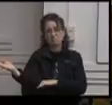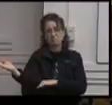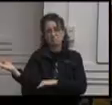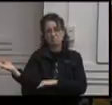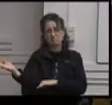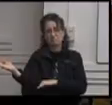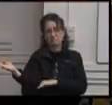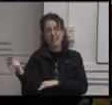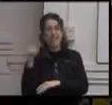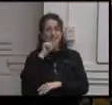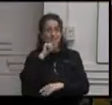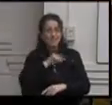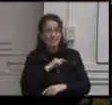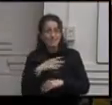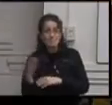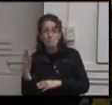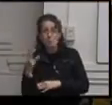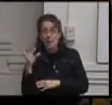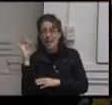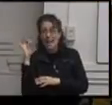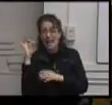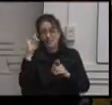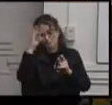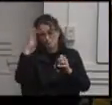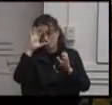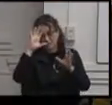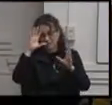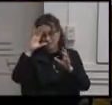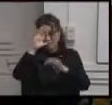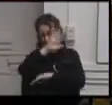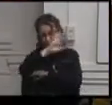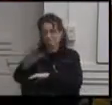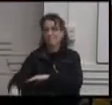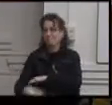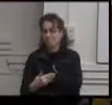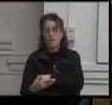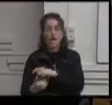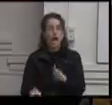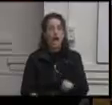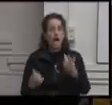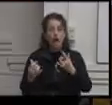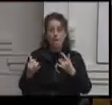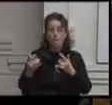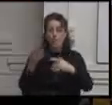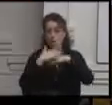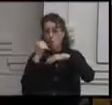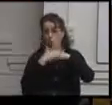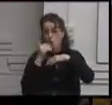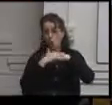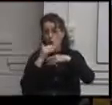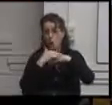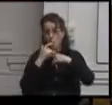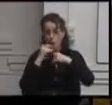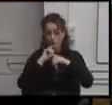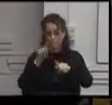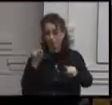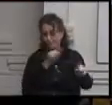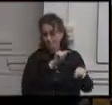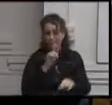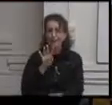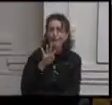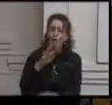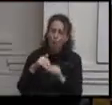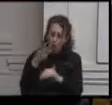o'clock on Thanksgiving morning. The shift that was on duty did over 40 calls, and that was, they